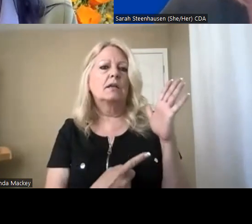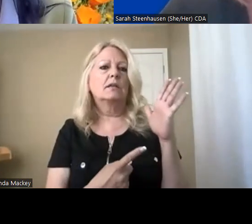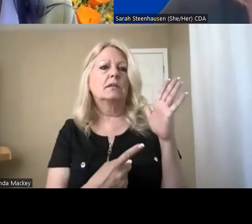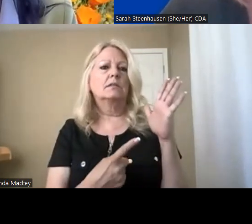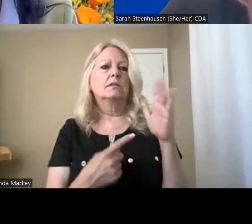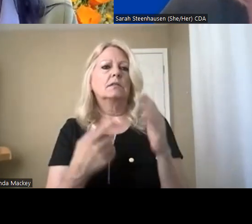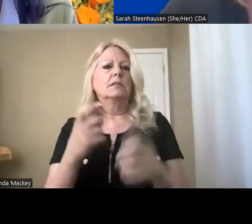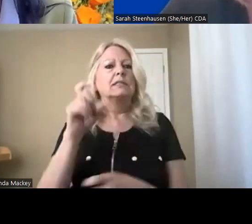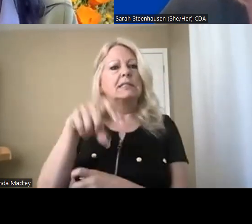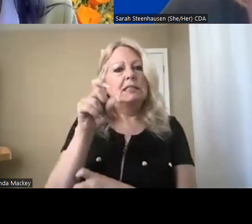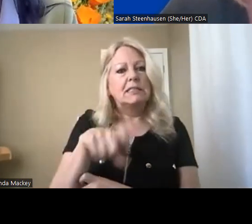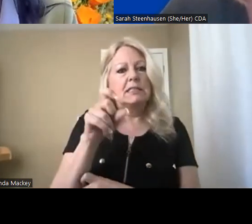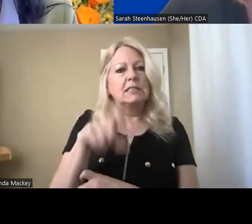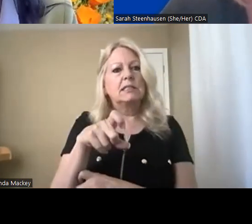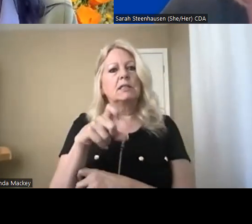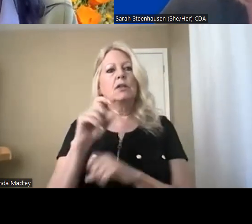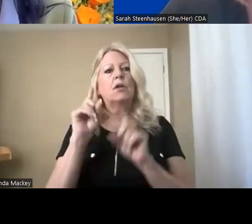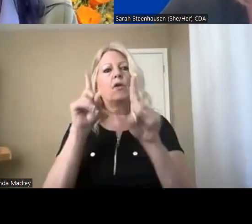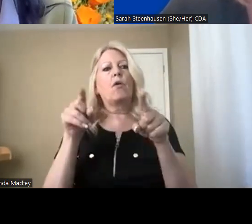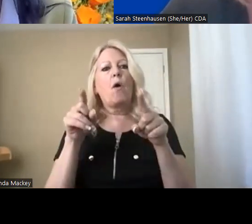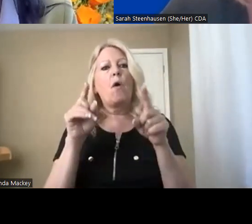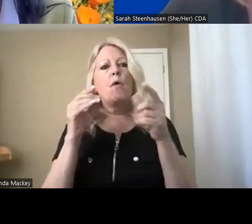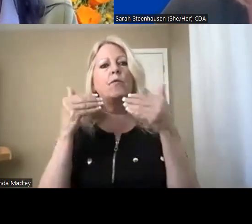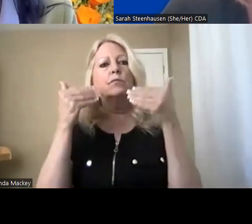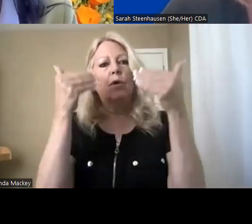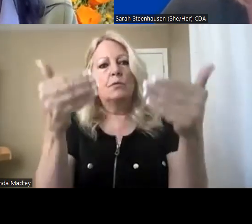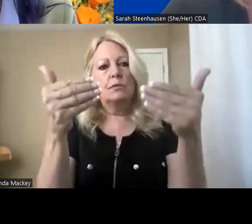think Sarah mentioned something about culturally appropriate